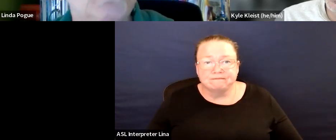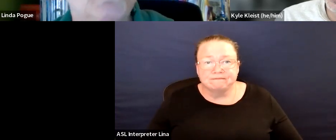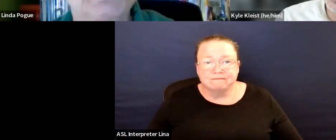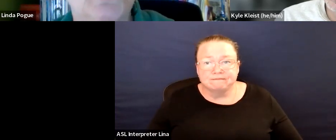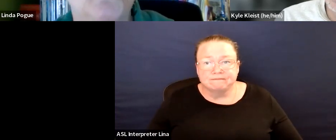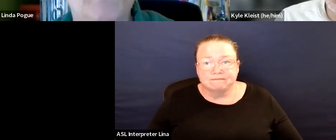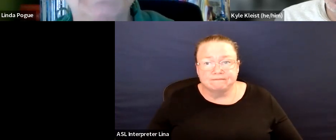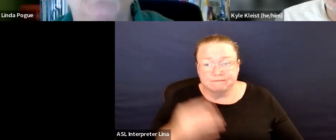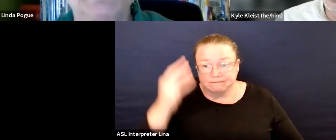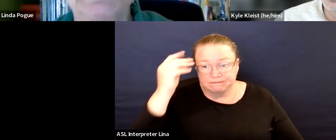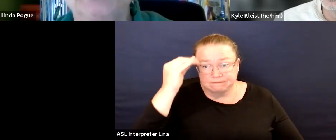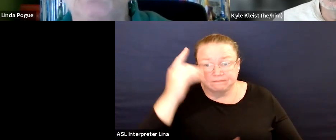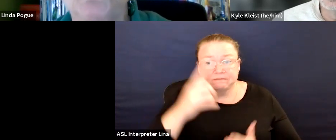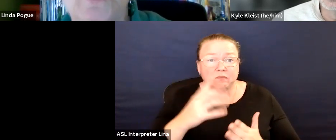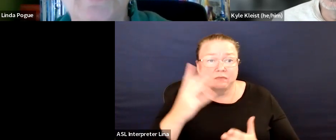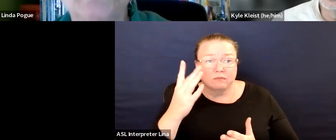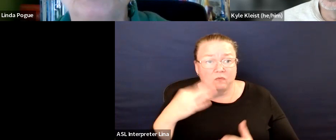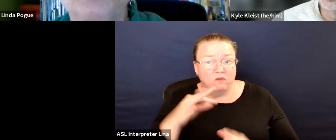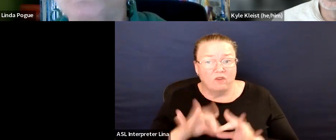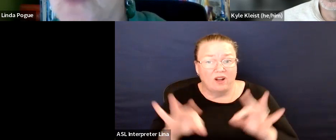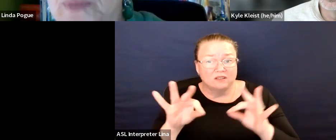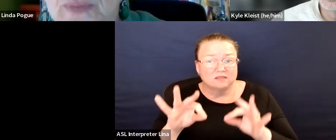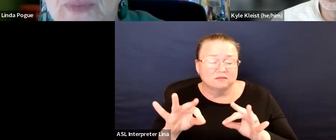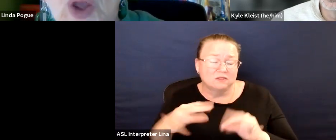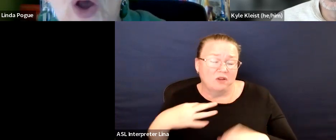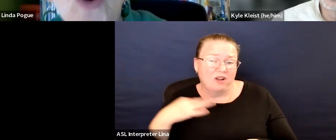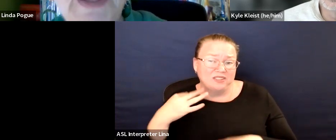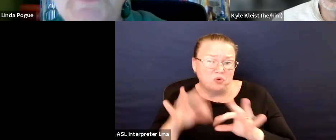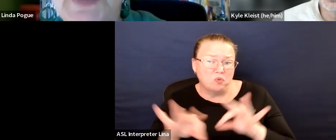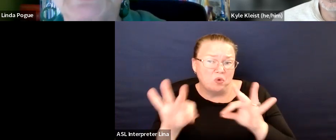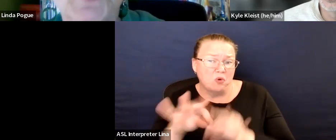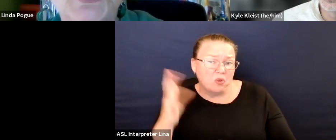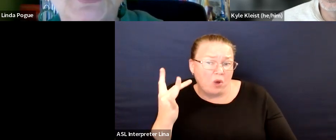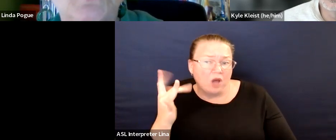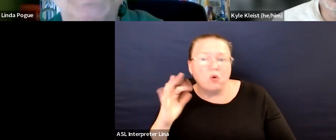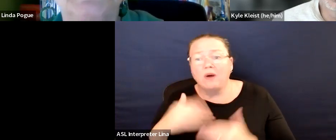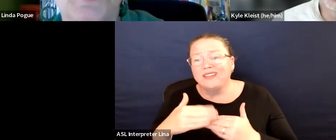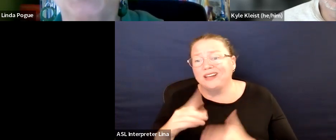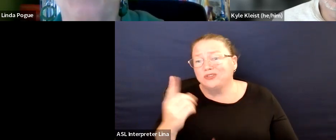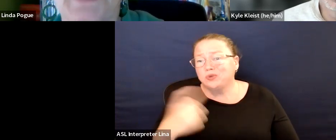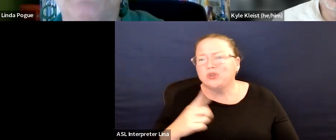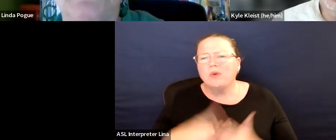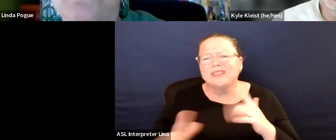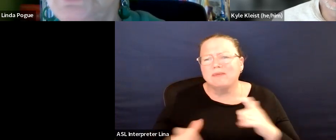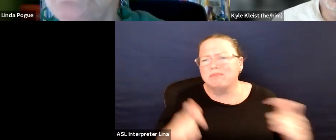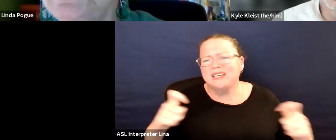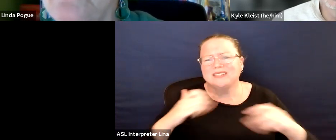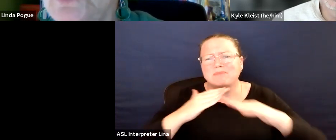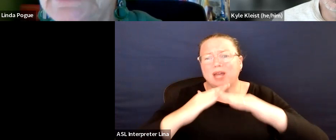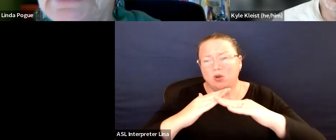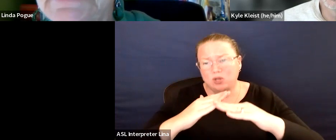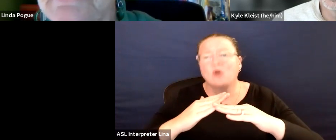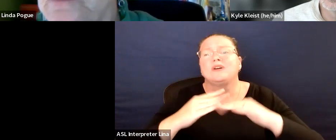any thoughts on what makes volunteering worthwhile? Or maybe the next question, what's the largest barrier when